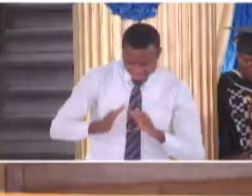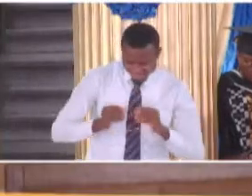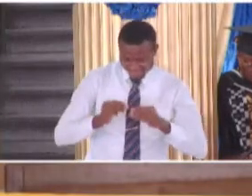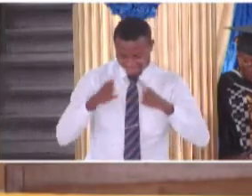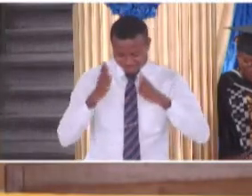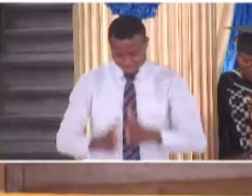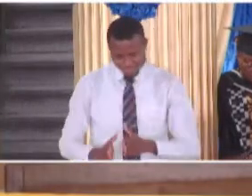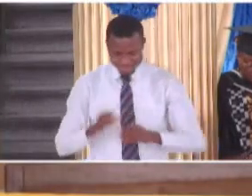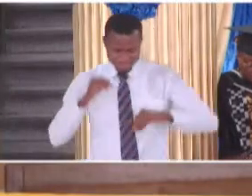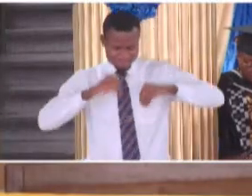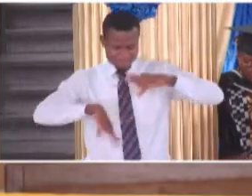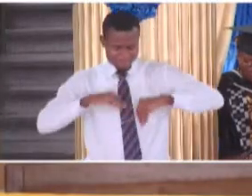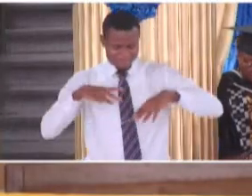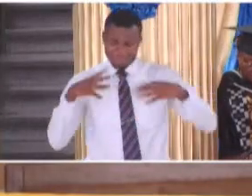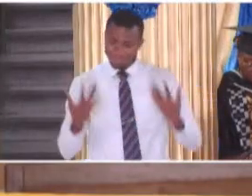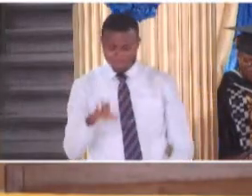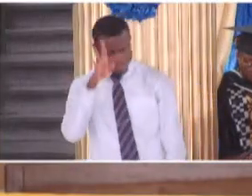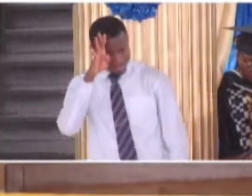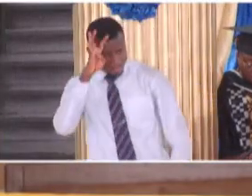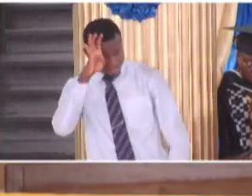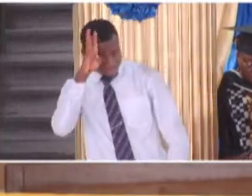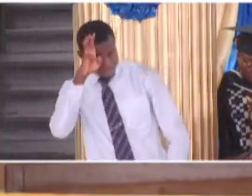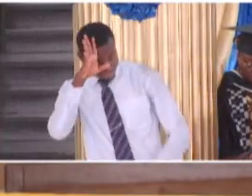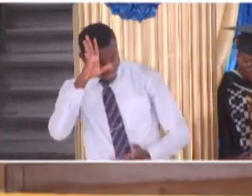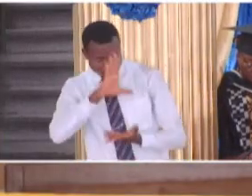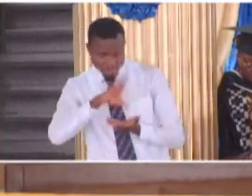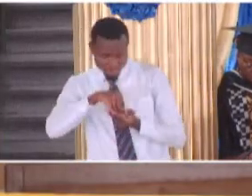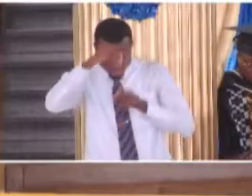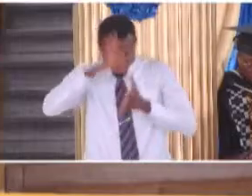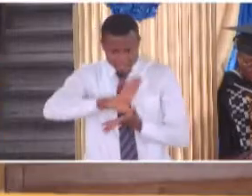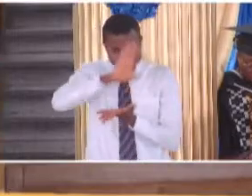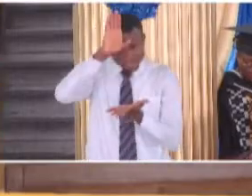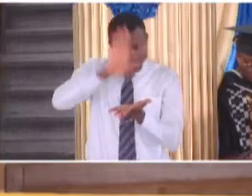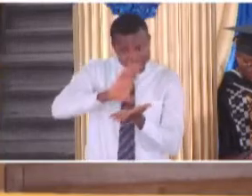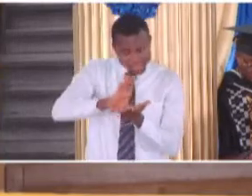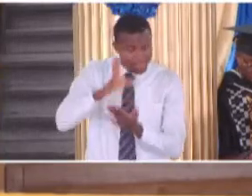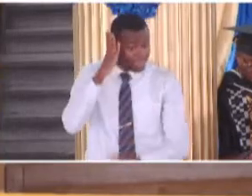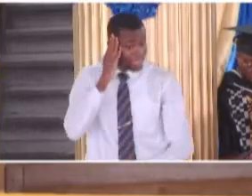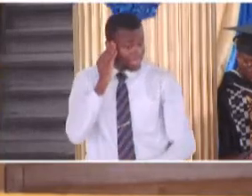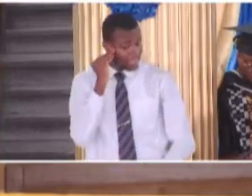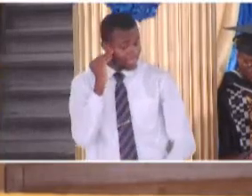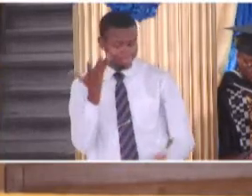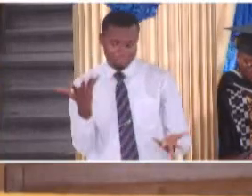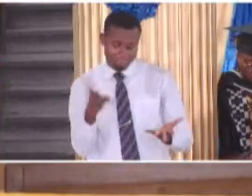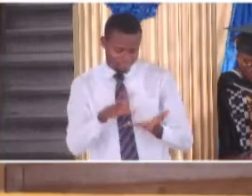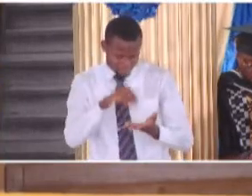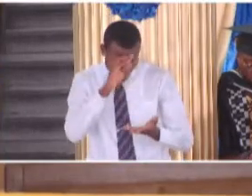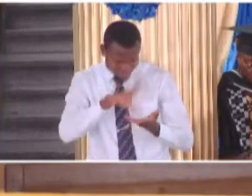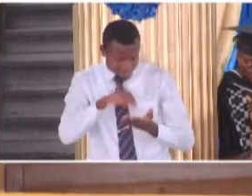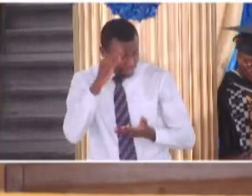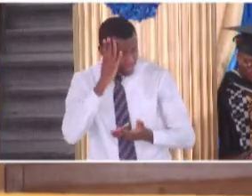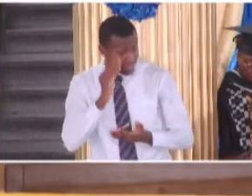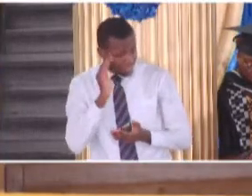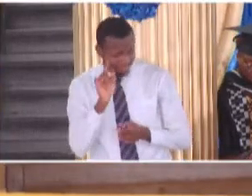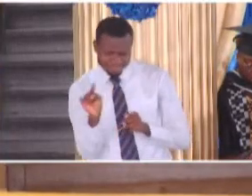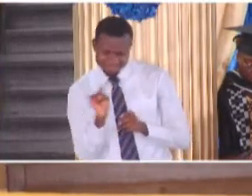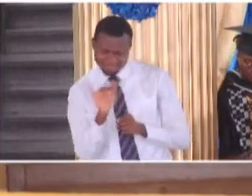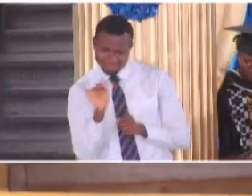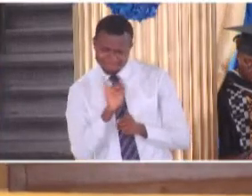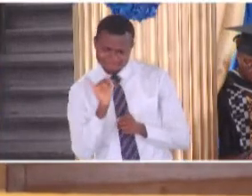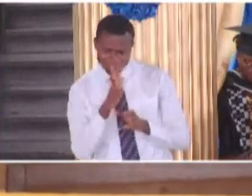investments in innovative and student-centered learning experiences, as well as